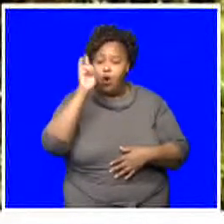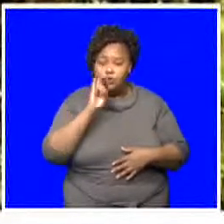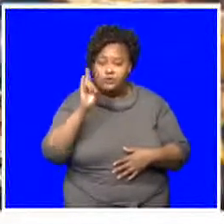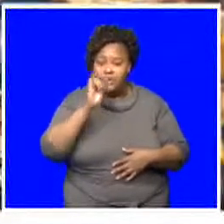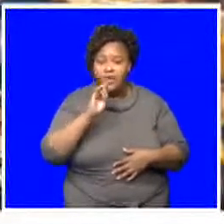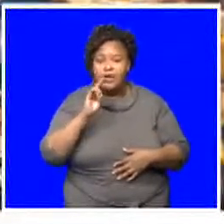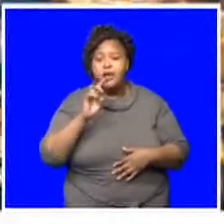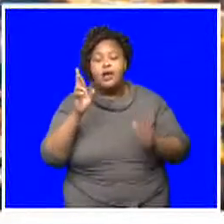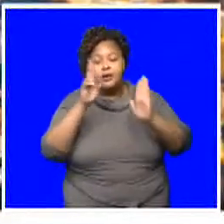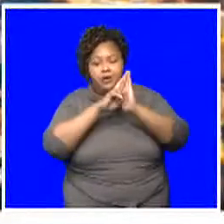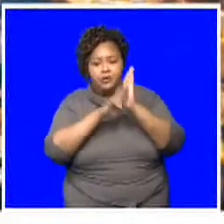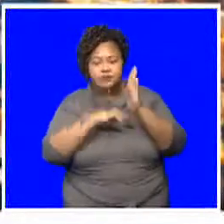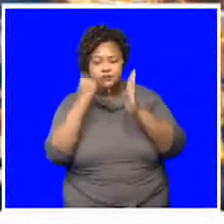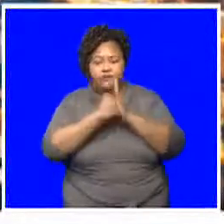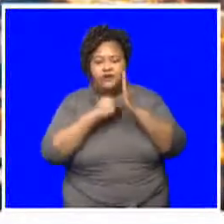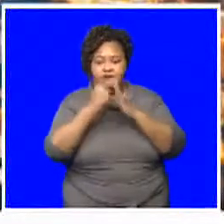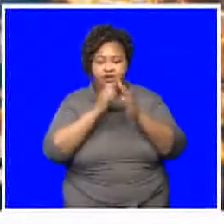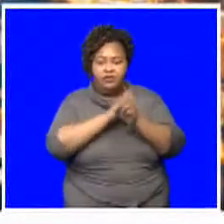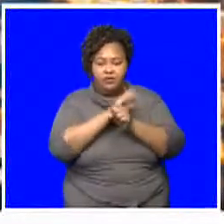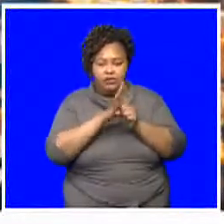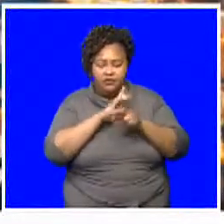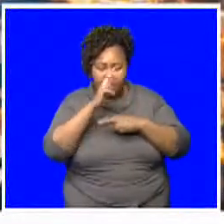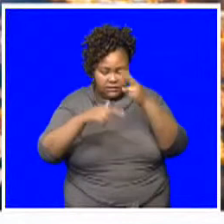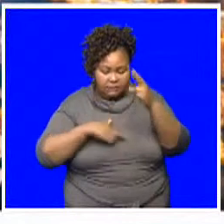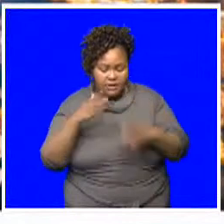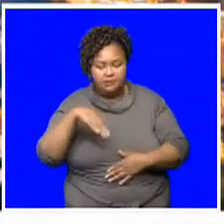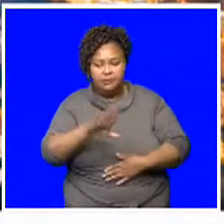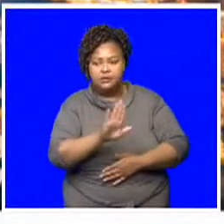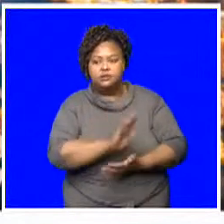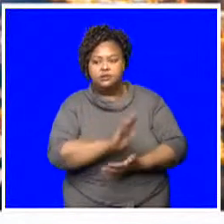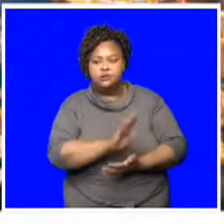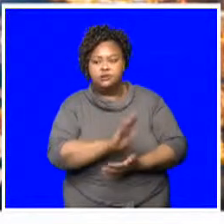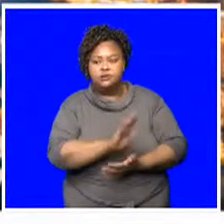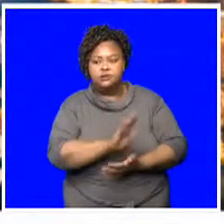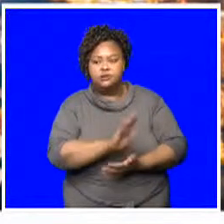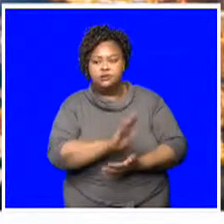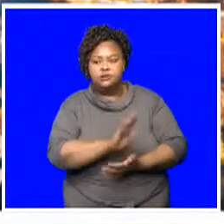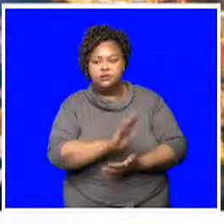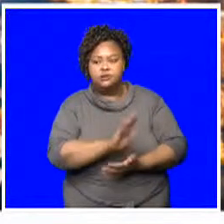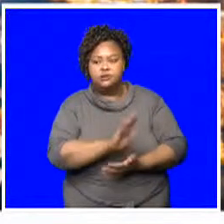Ndondozi. The Minister of Tourism and Environmental Affairs